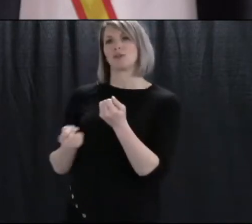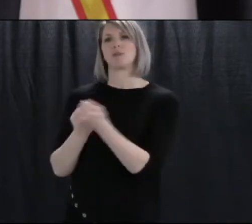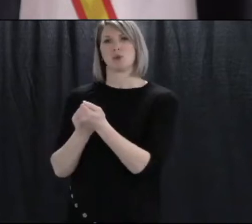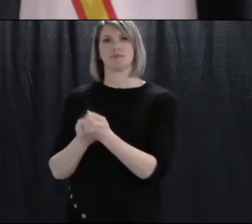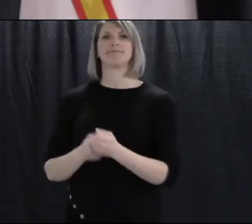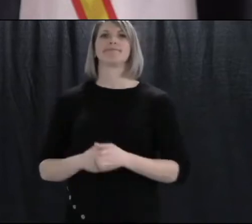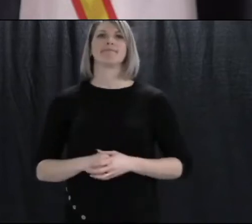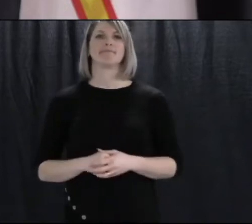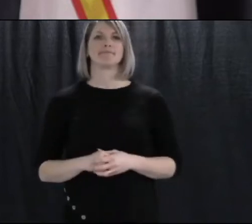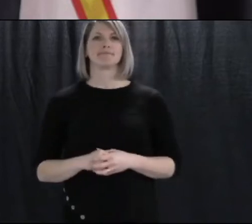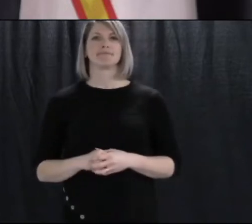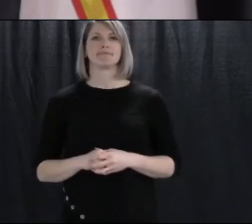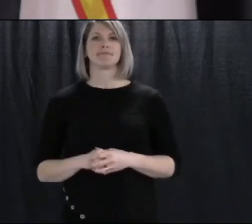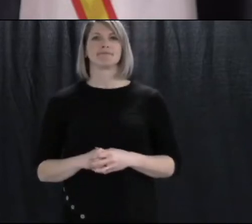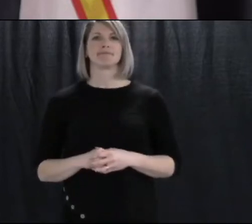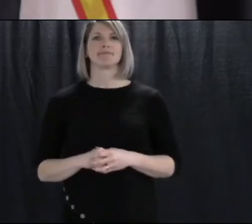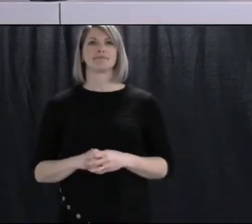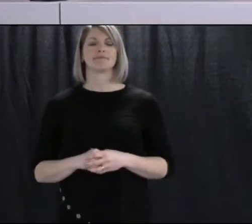government.